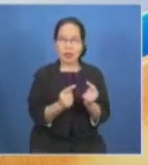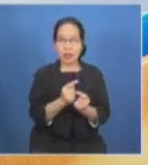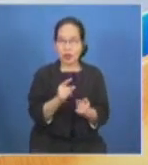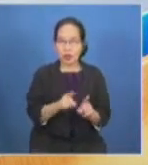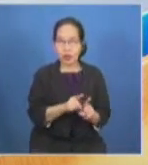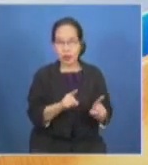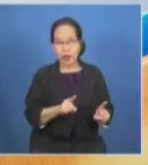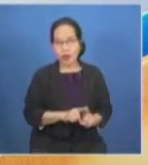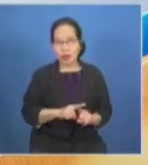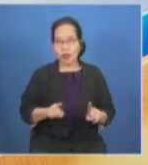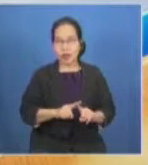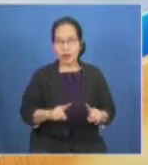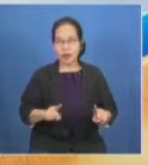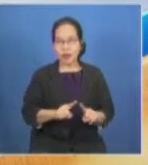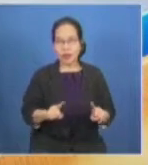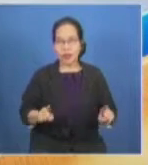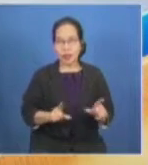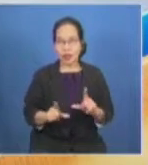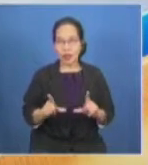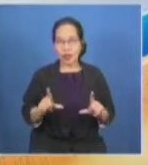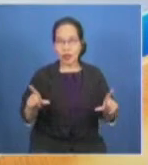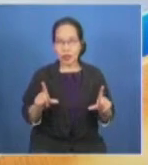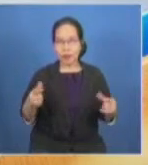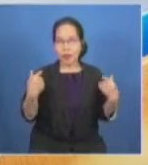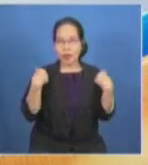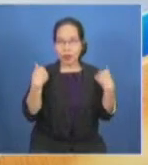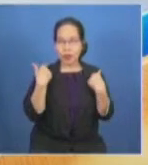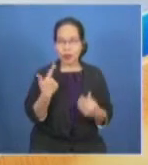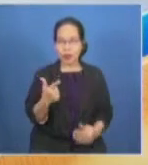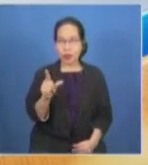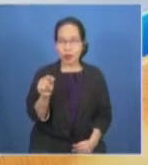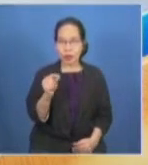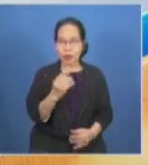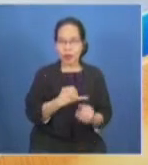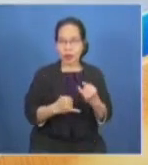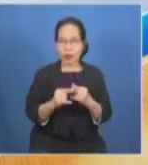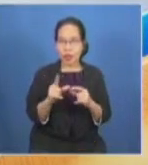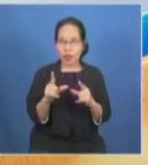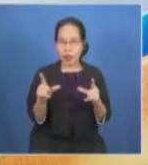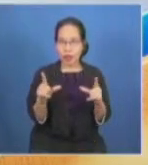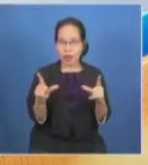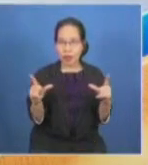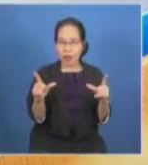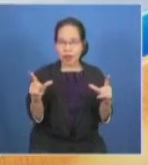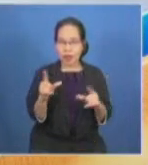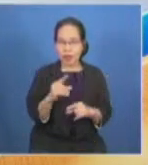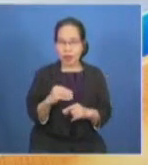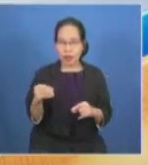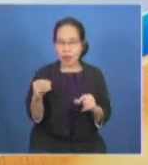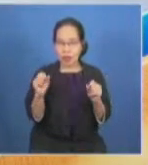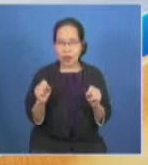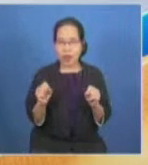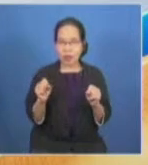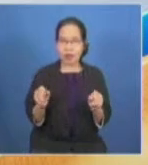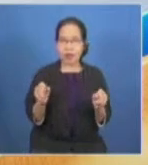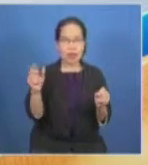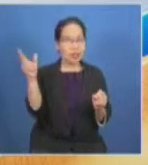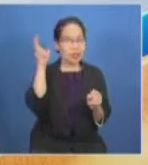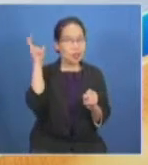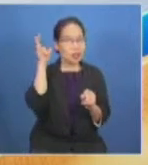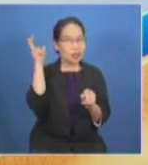That is also being translated in different international languages, 20 international languages wherein you